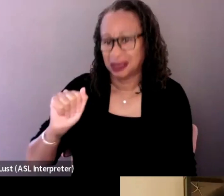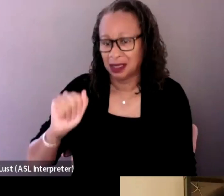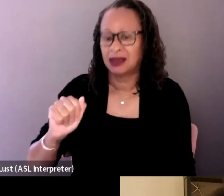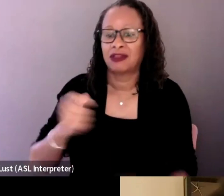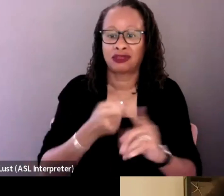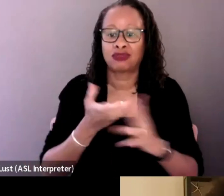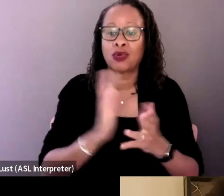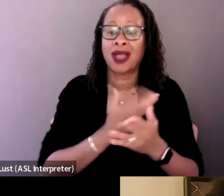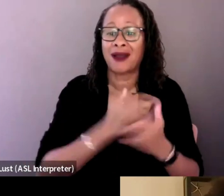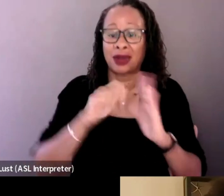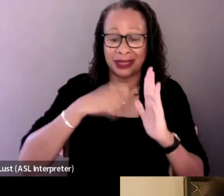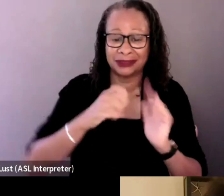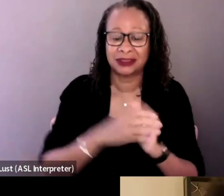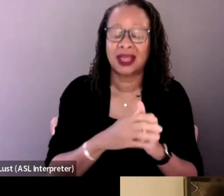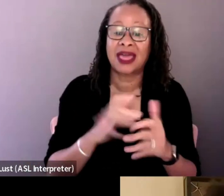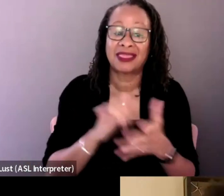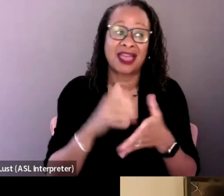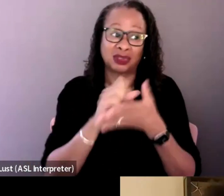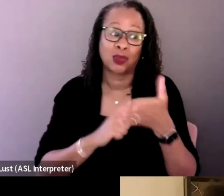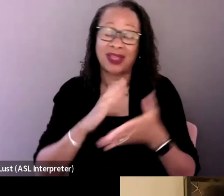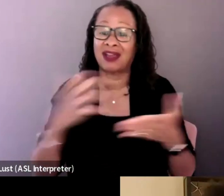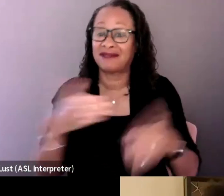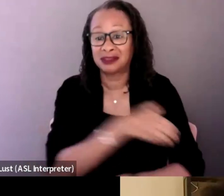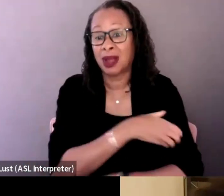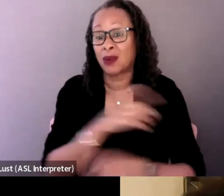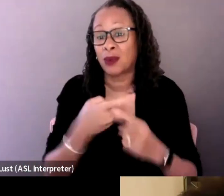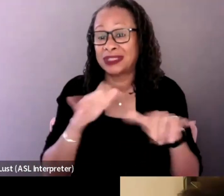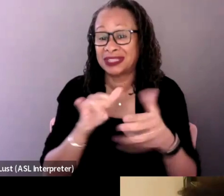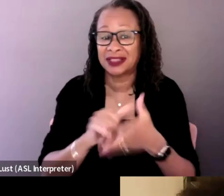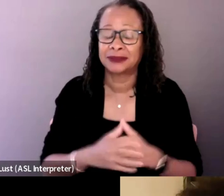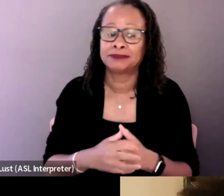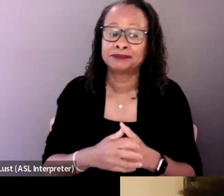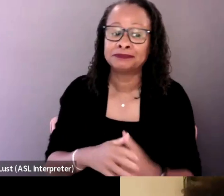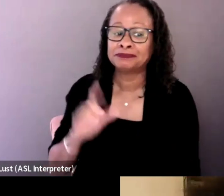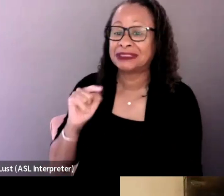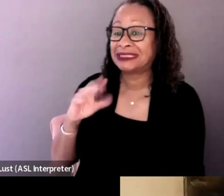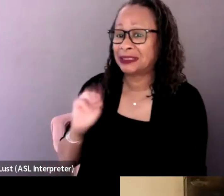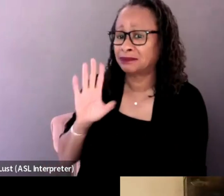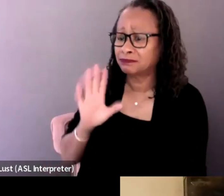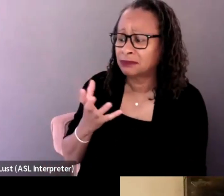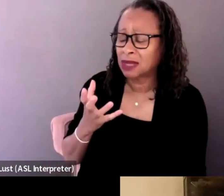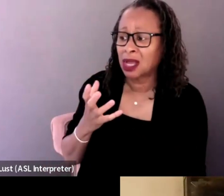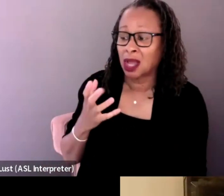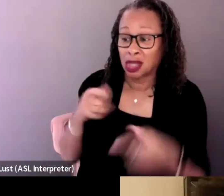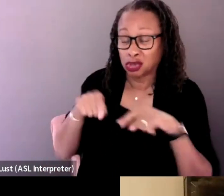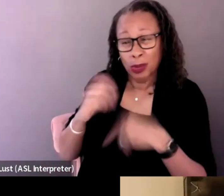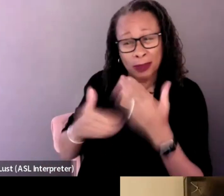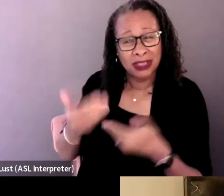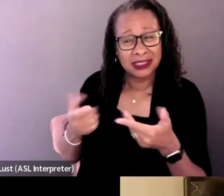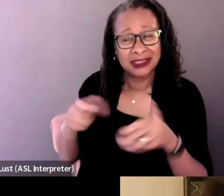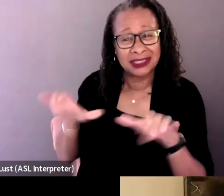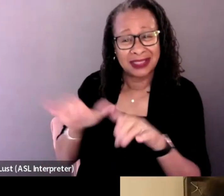away a lot of its power. Did they want to see your footage during the